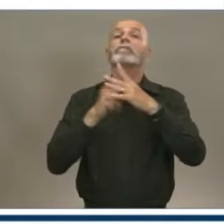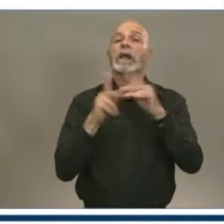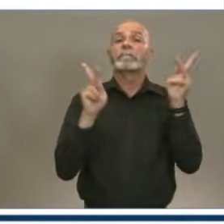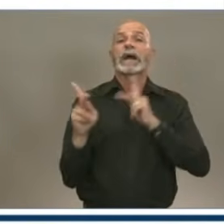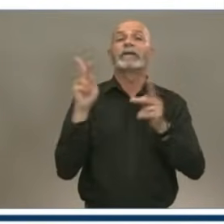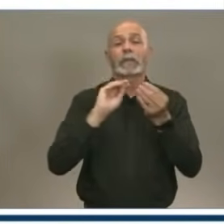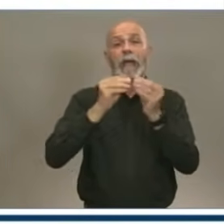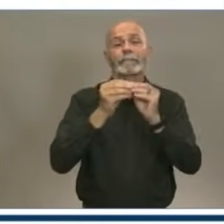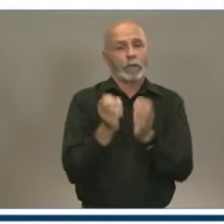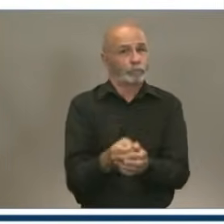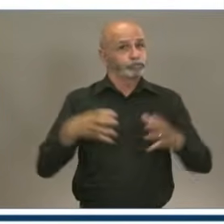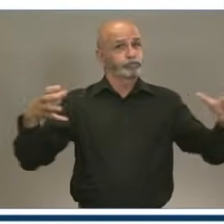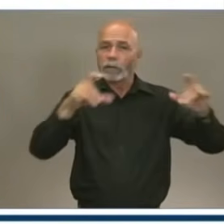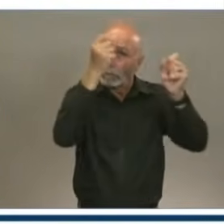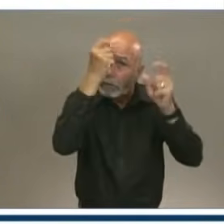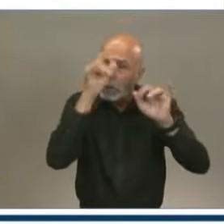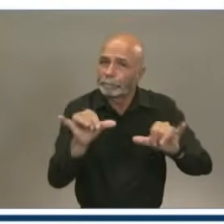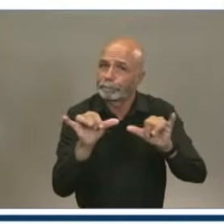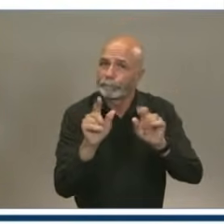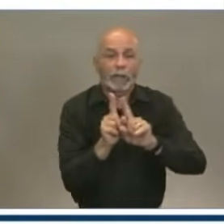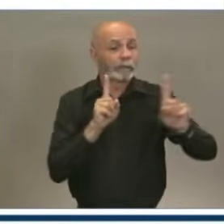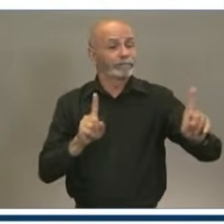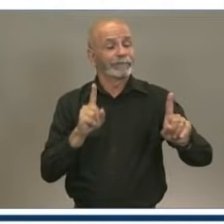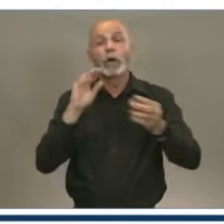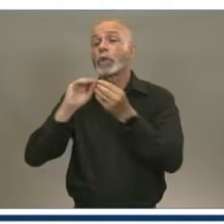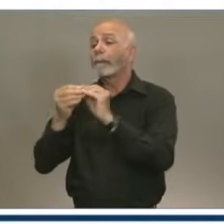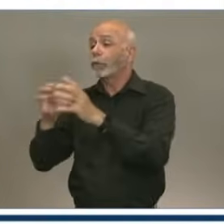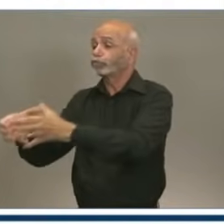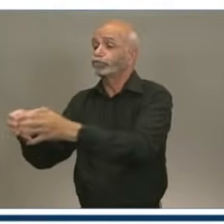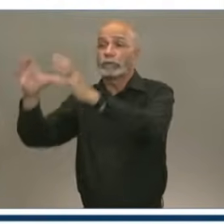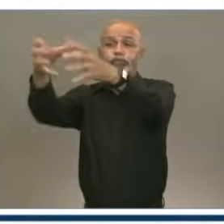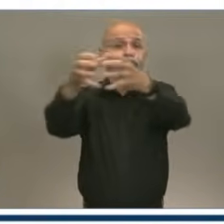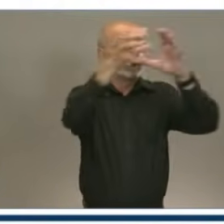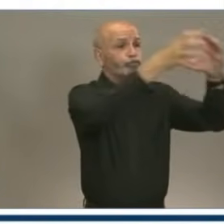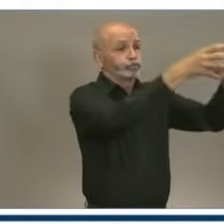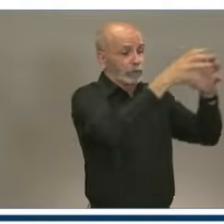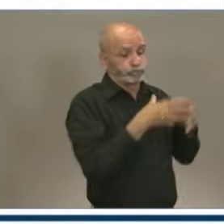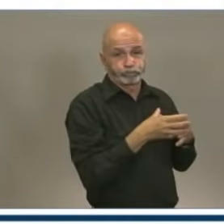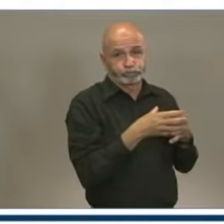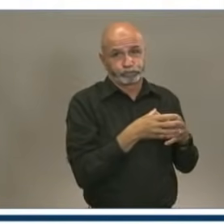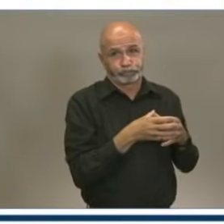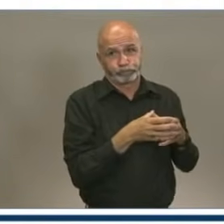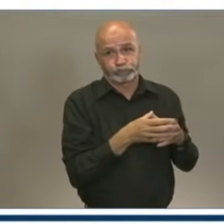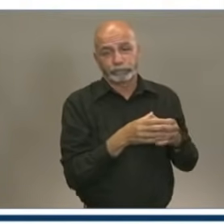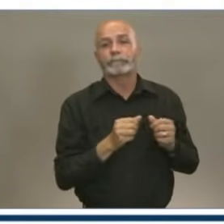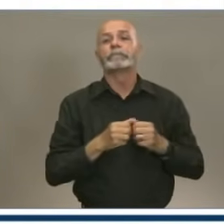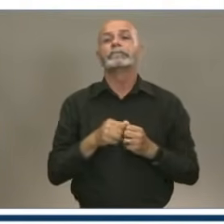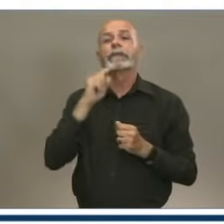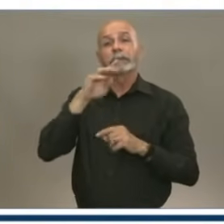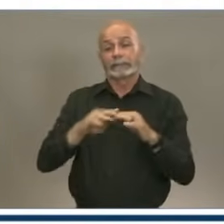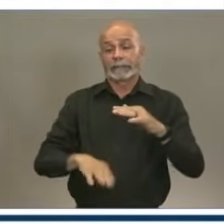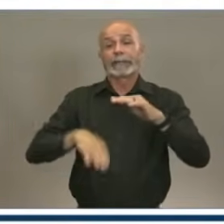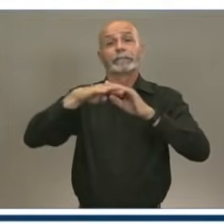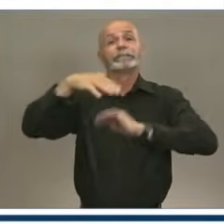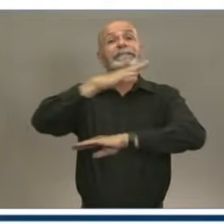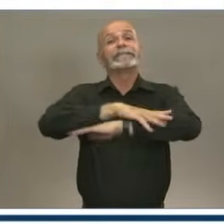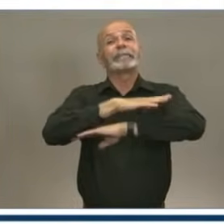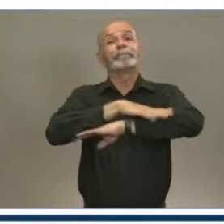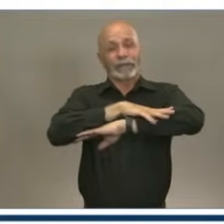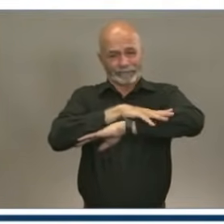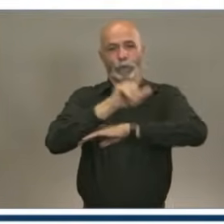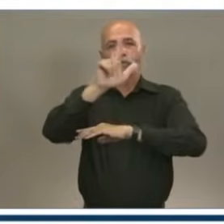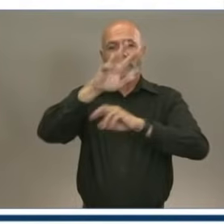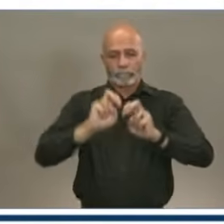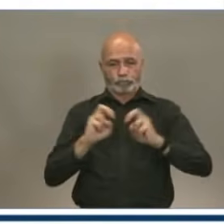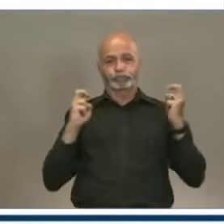2-meter distancing between groups. They can seat up to 25 people per table. But we're asking